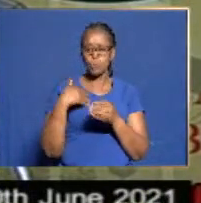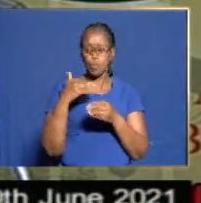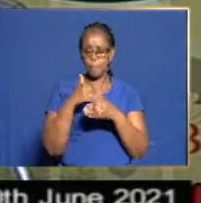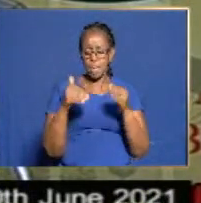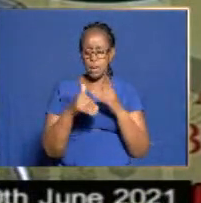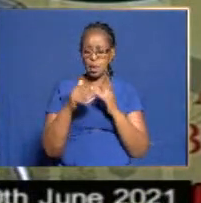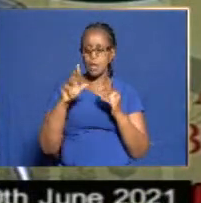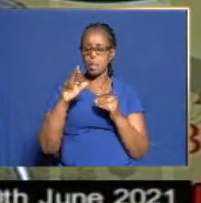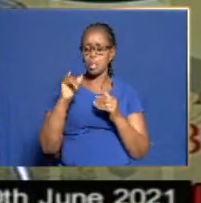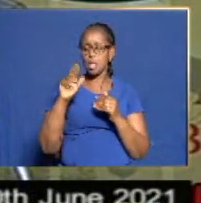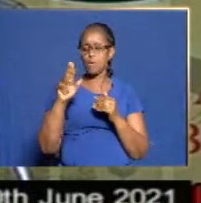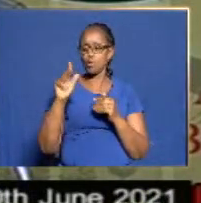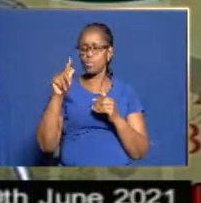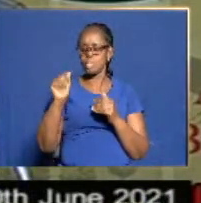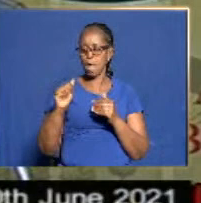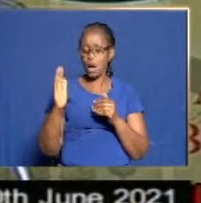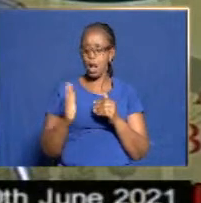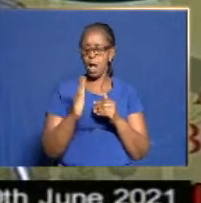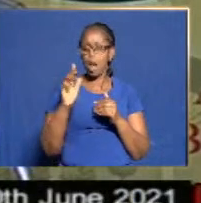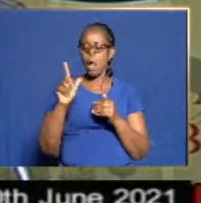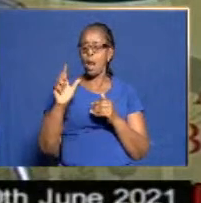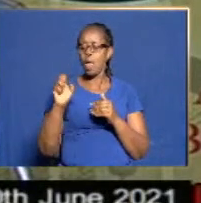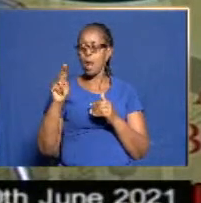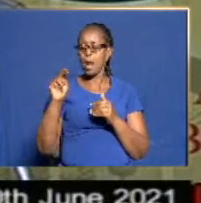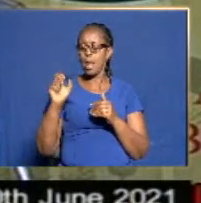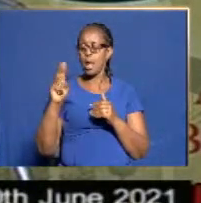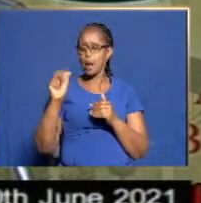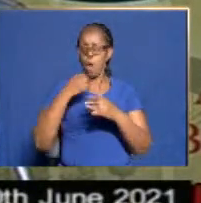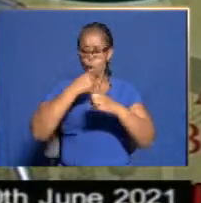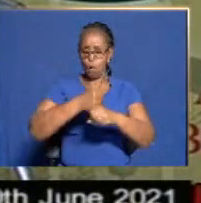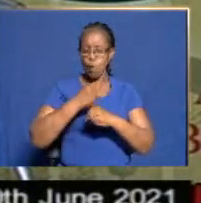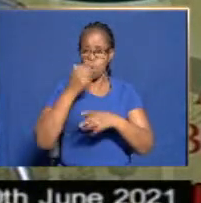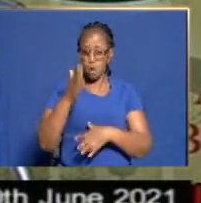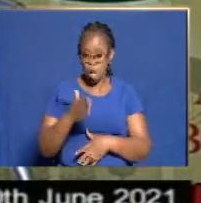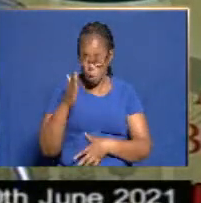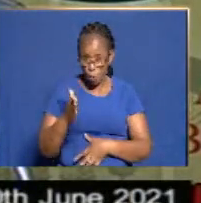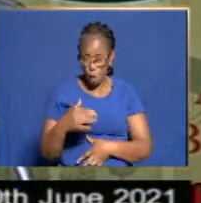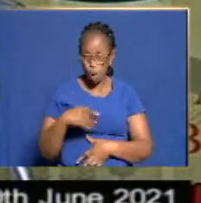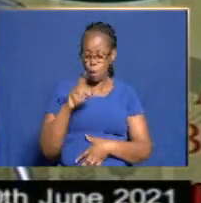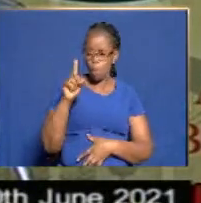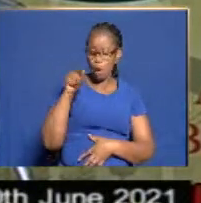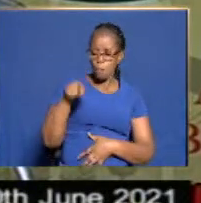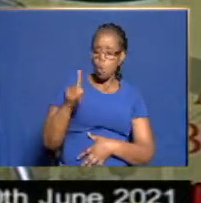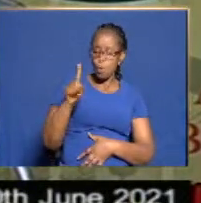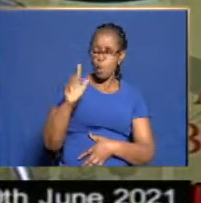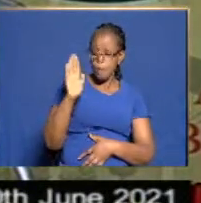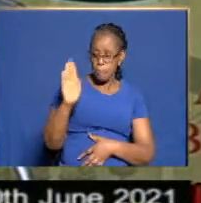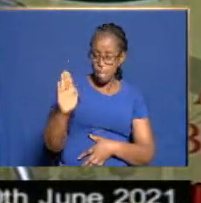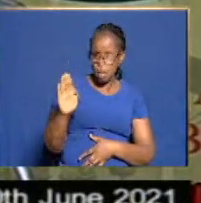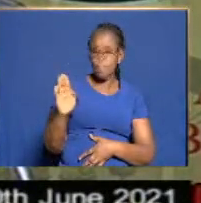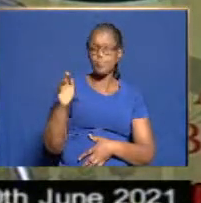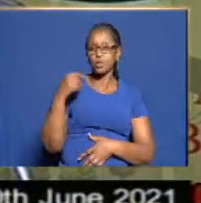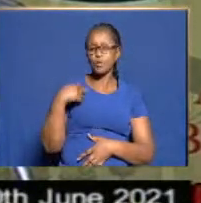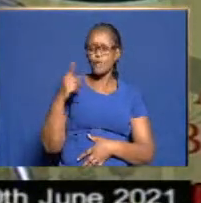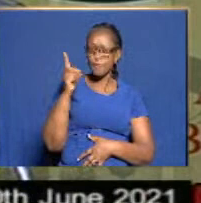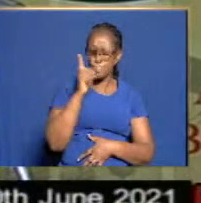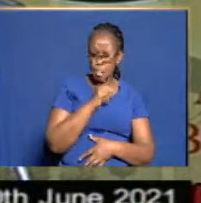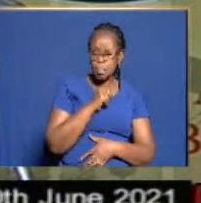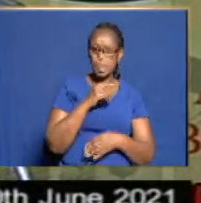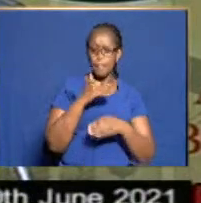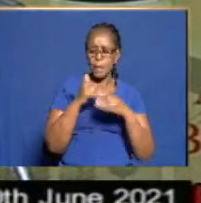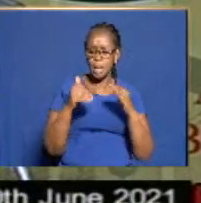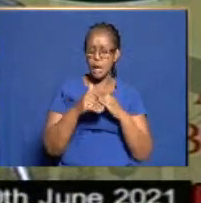Rirota Lenana Ngong Railway, Kenya shilling 1.1 billion to complete rehabilitation of the Nairobi